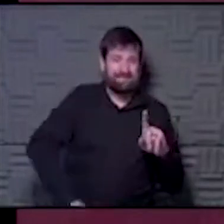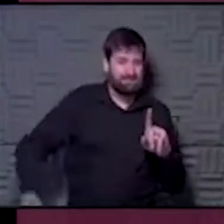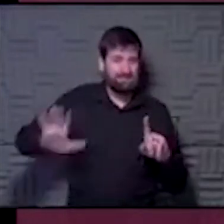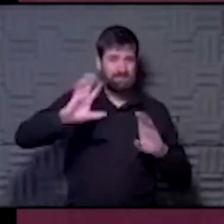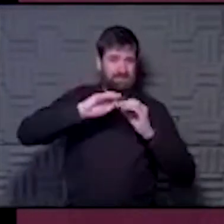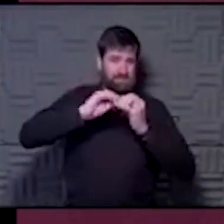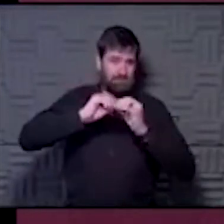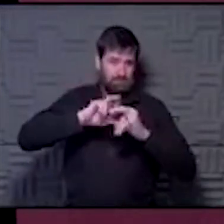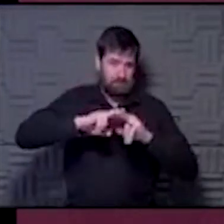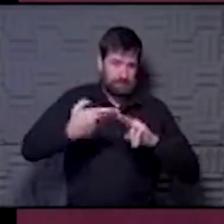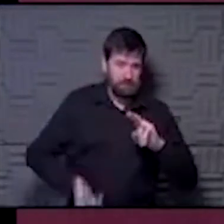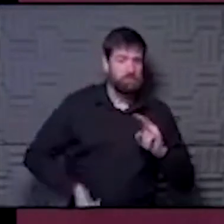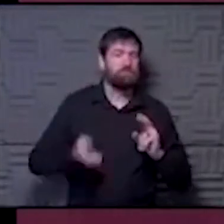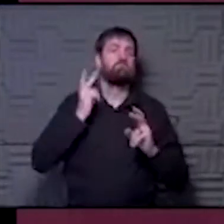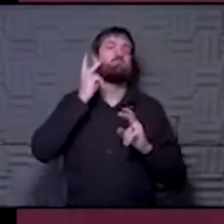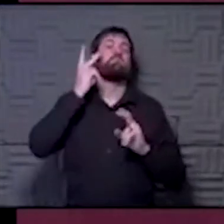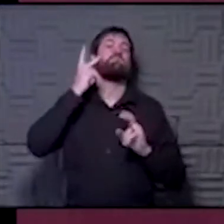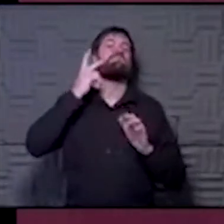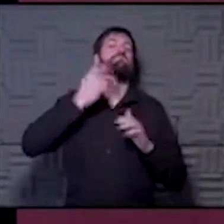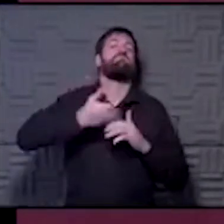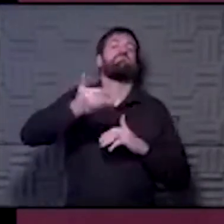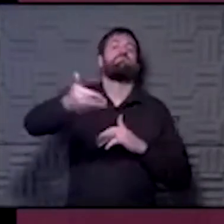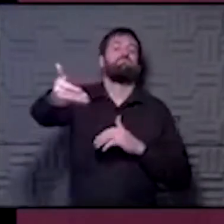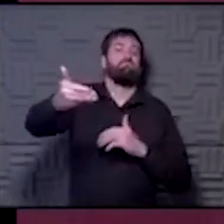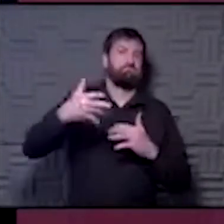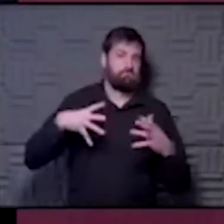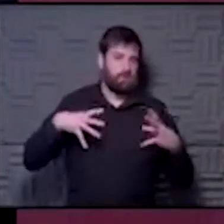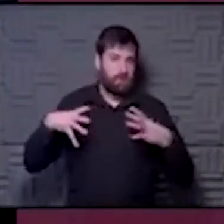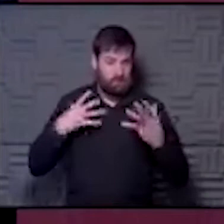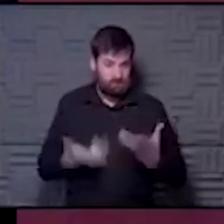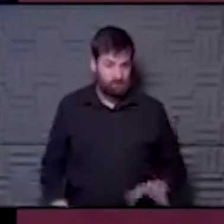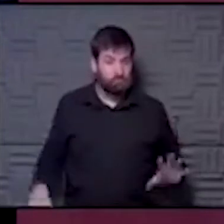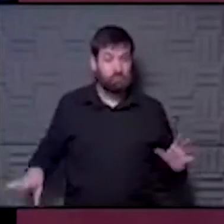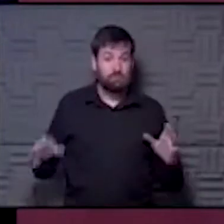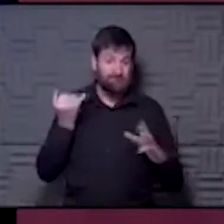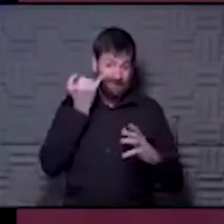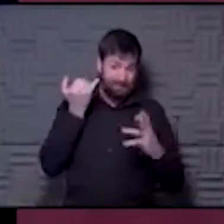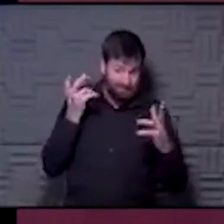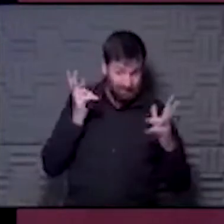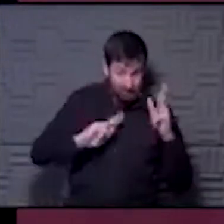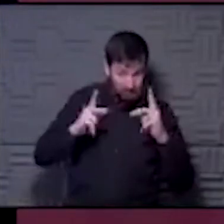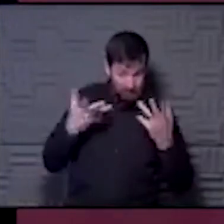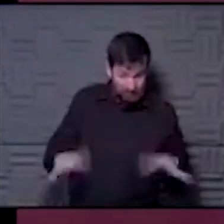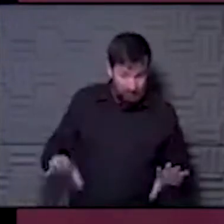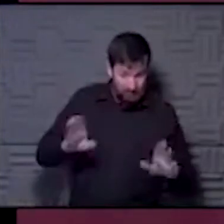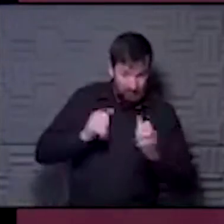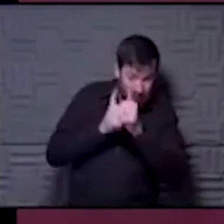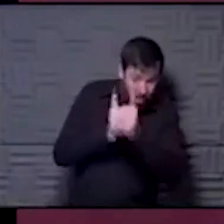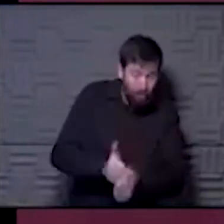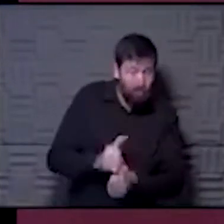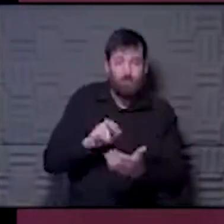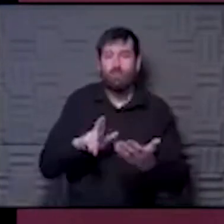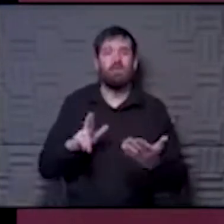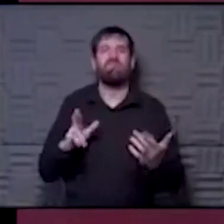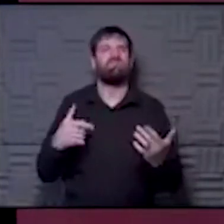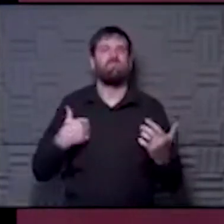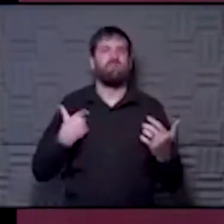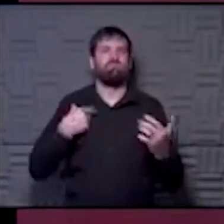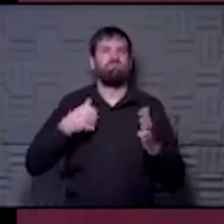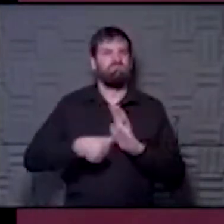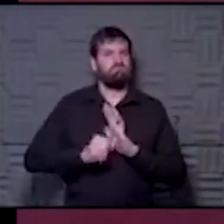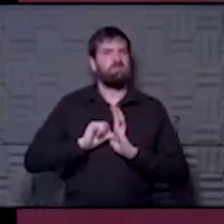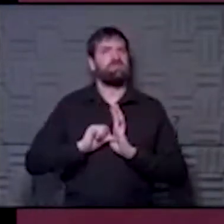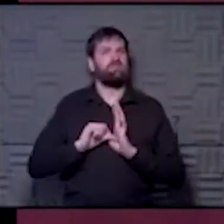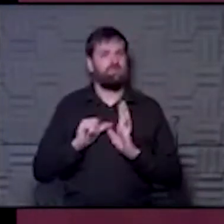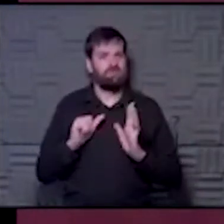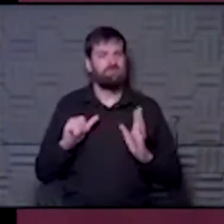interesting to see what happens post-holidays and whether or not people really completely follow the rules of infection control. But, I was pretty impressed. The